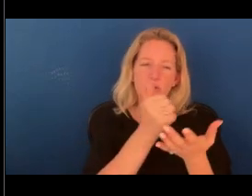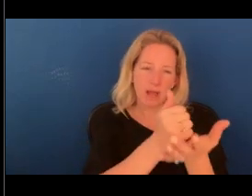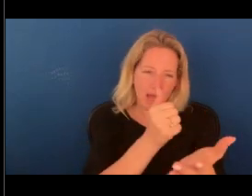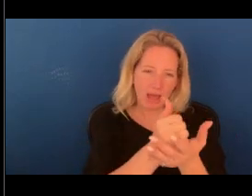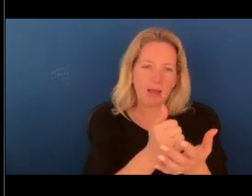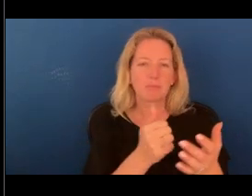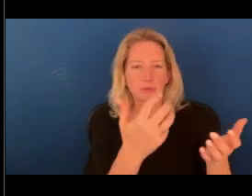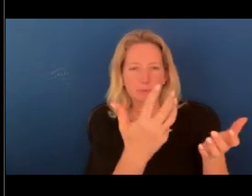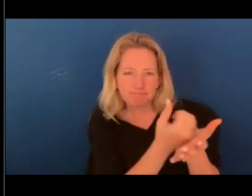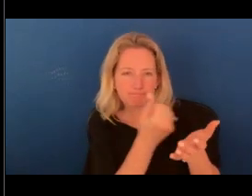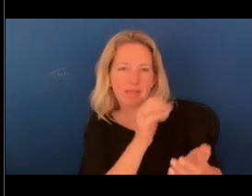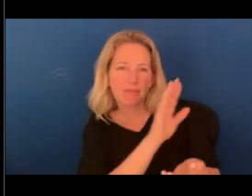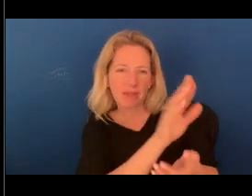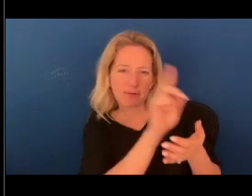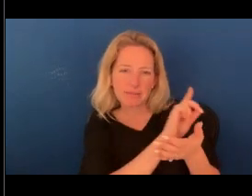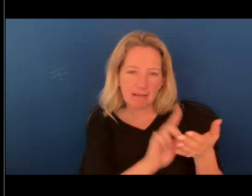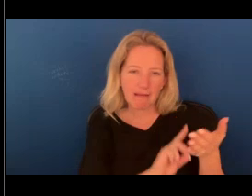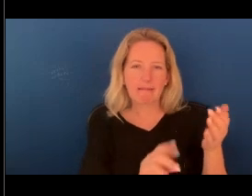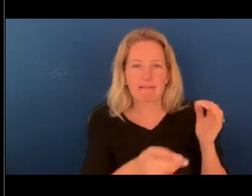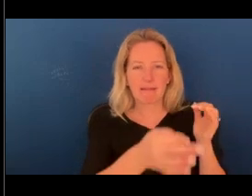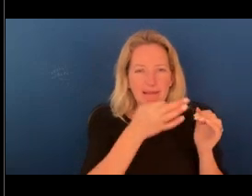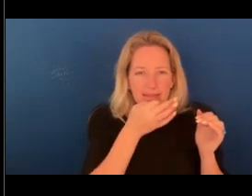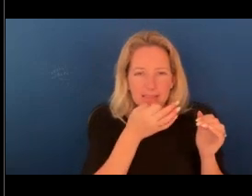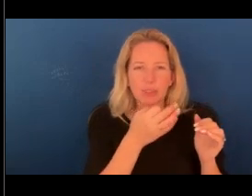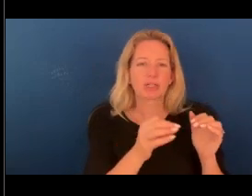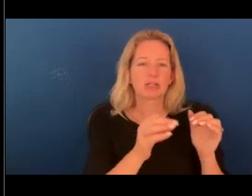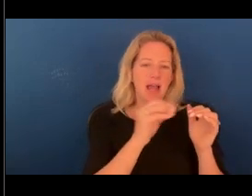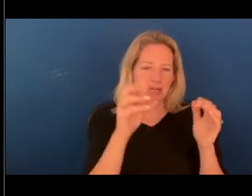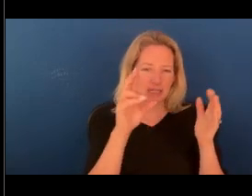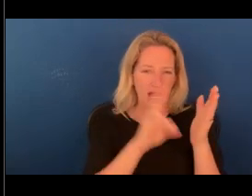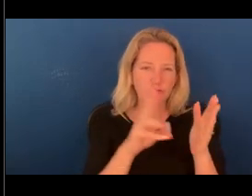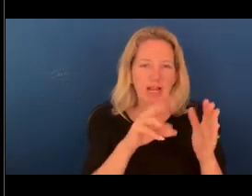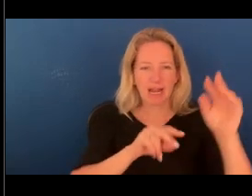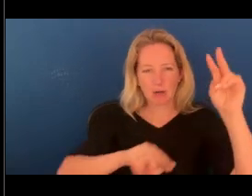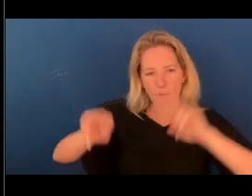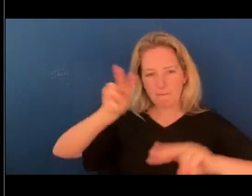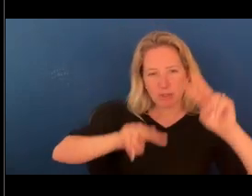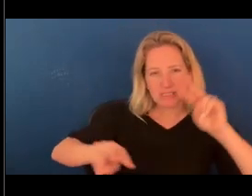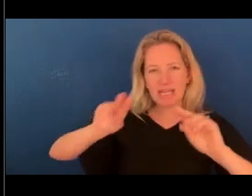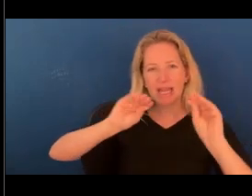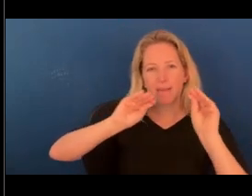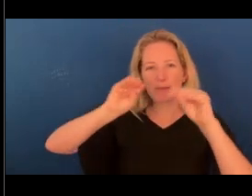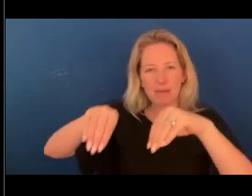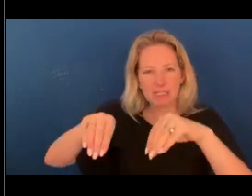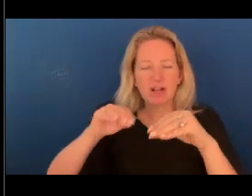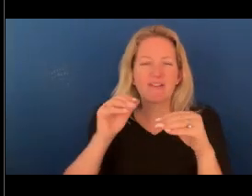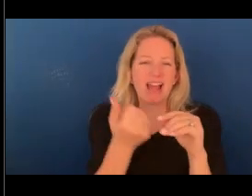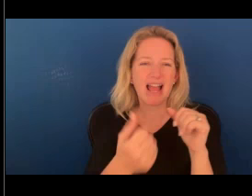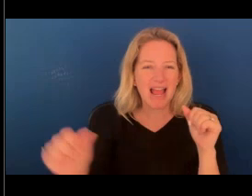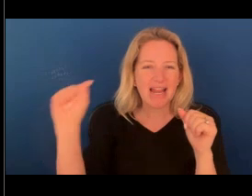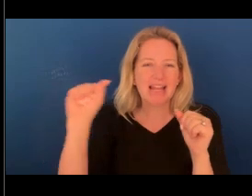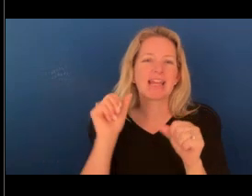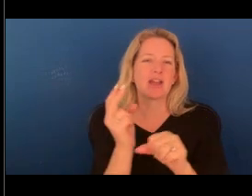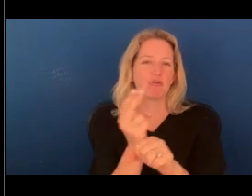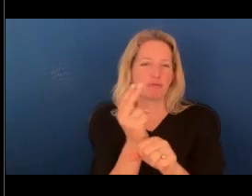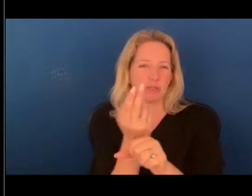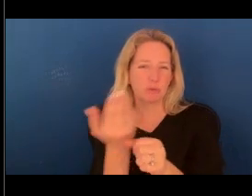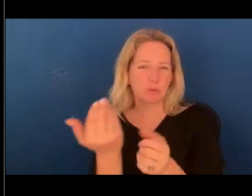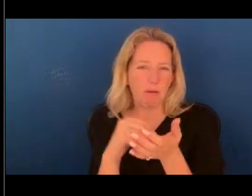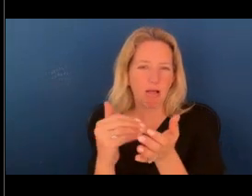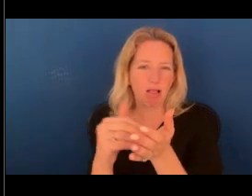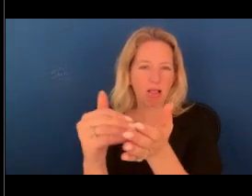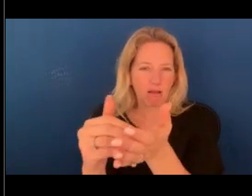expertise required to effectively design, contract, and oversee the implementation of reusable foodware systems at city scale.